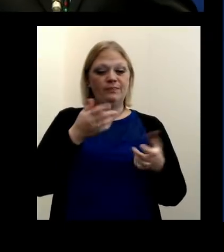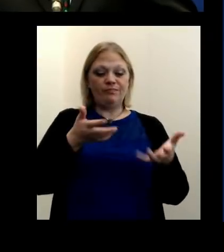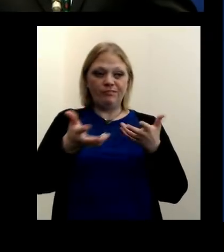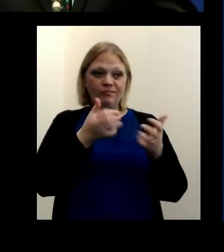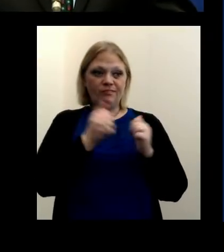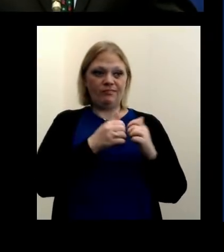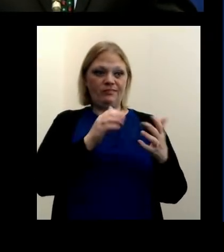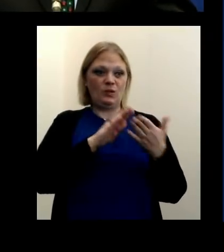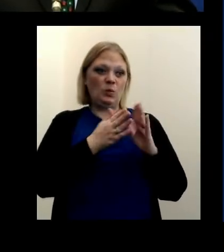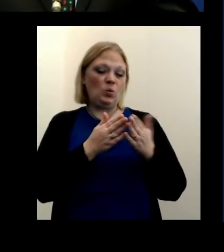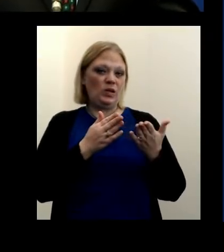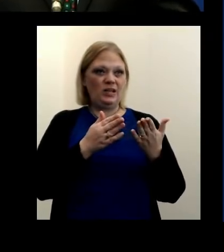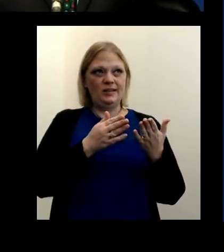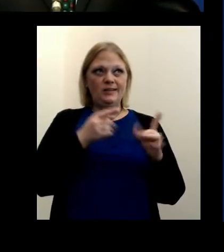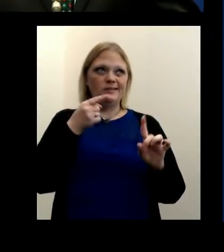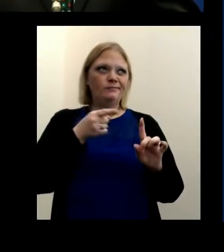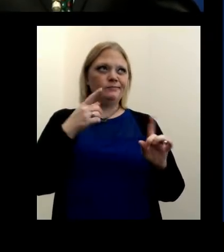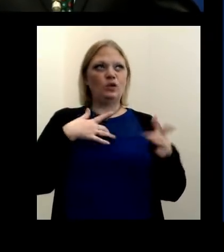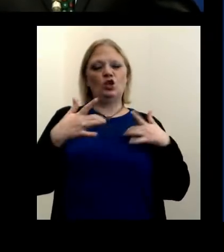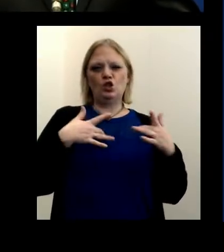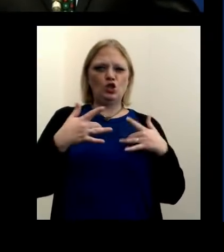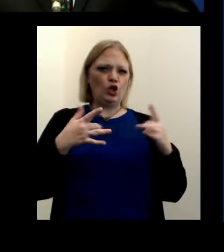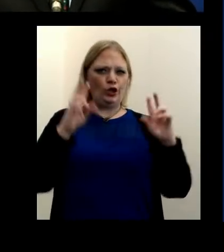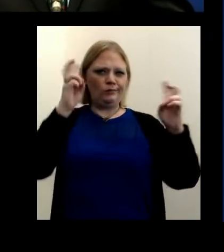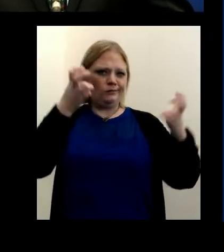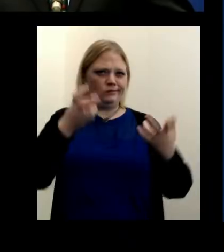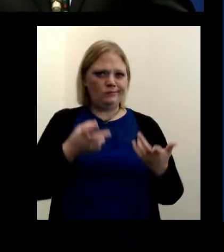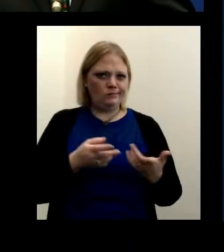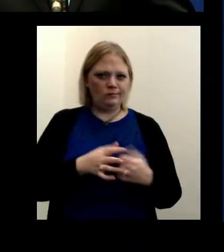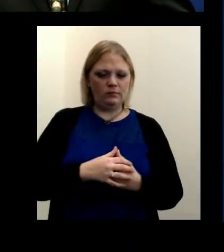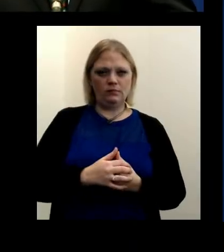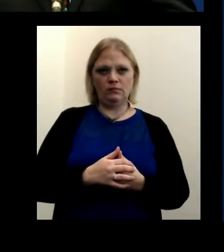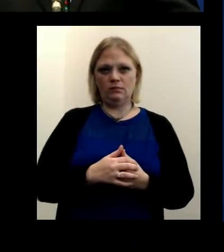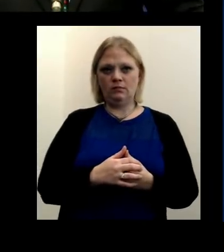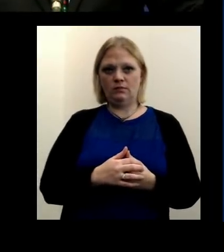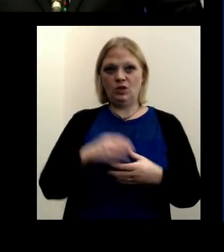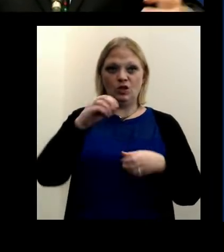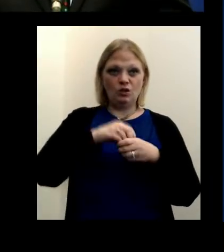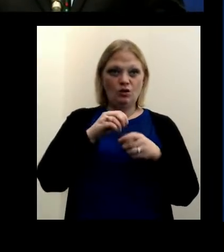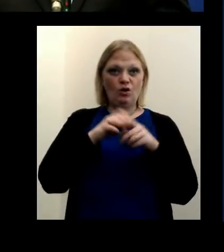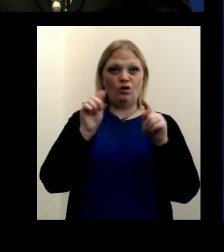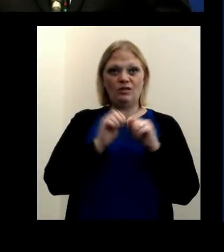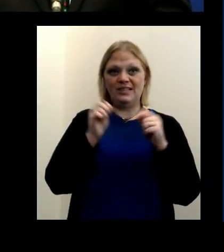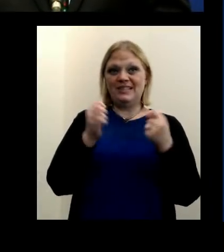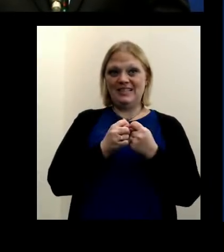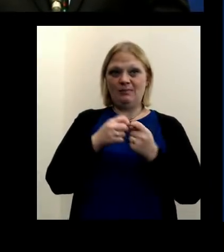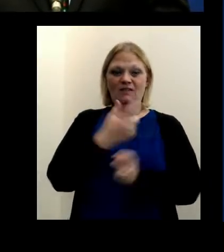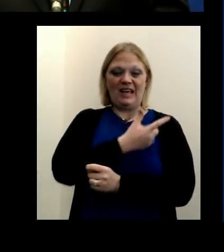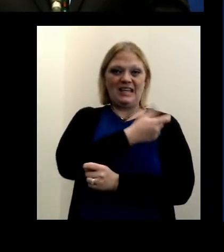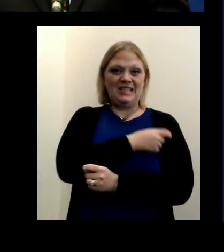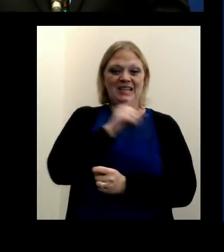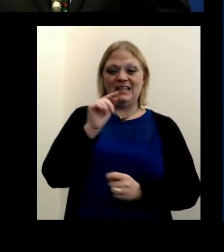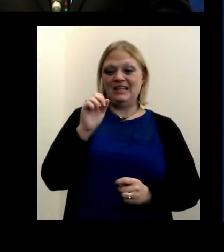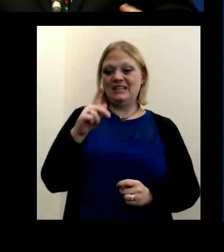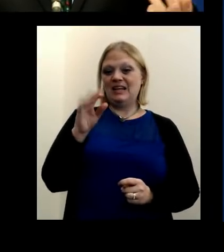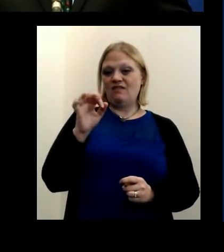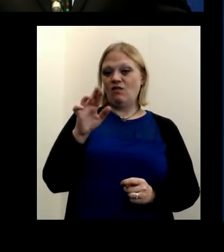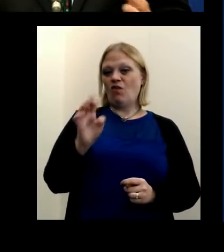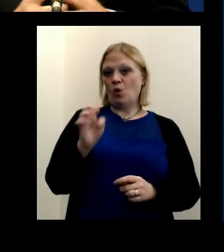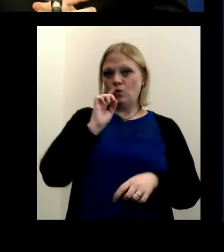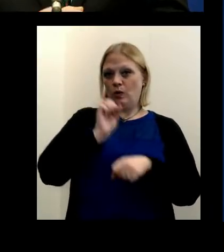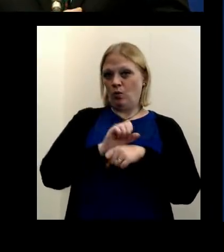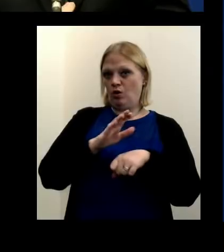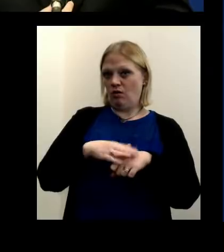of concern, so to speak. So these are the things that our internal team as the Vaccination Task Force have been working on.